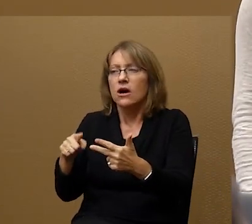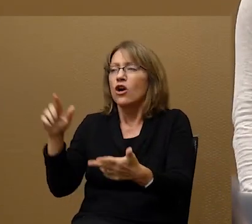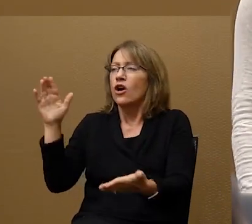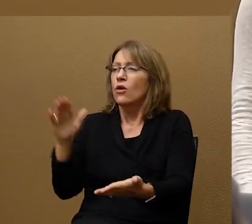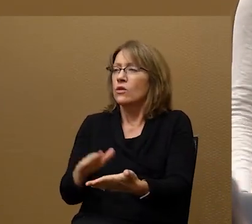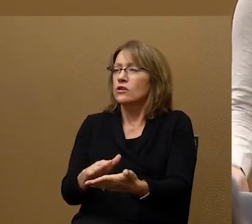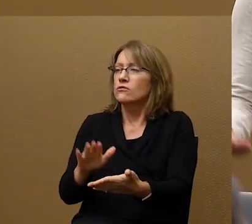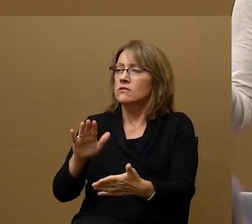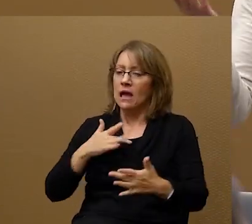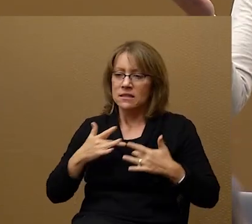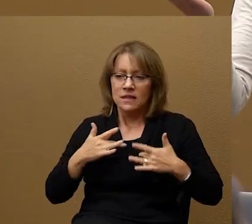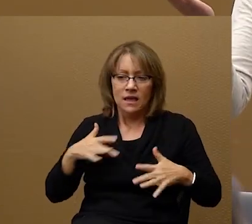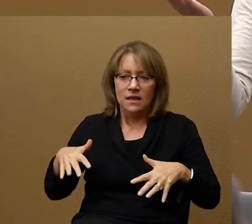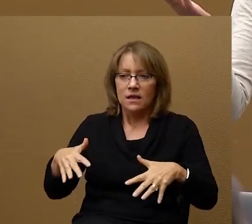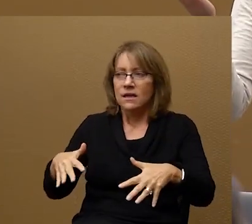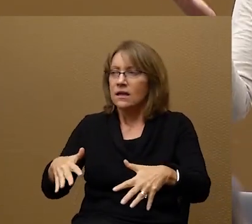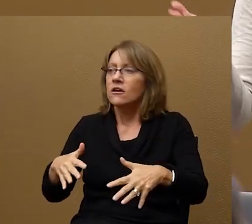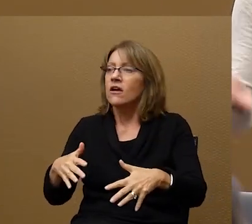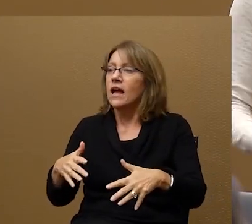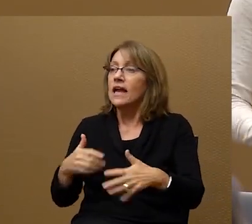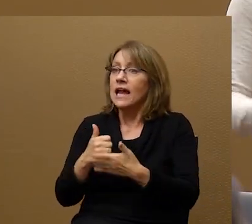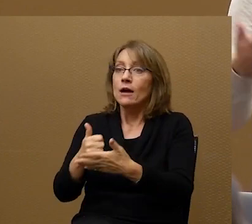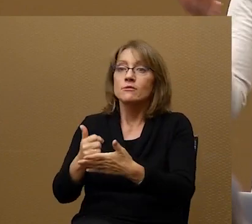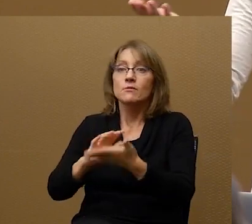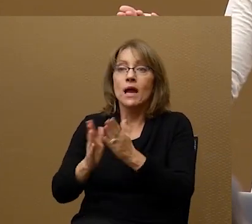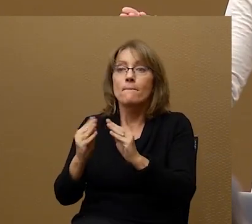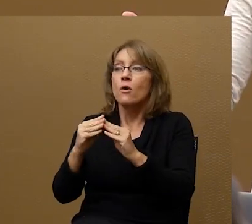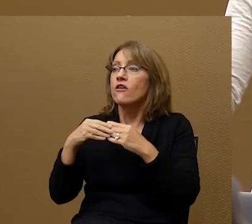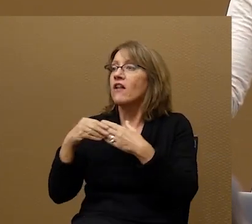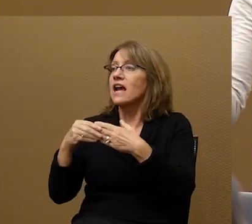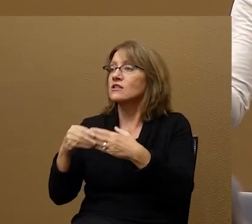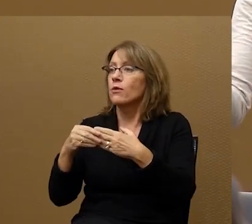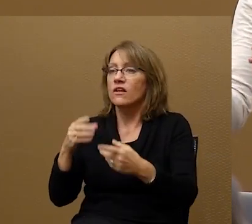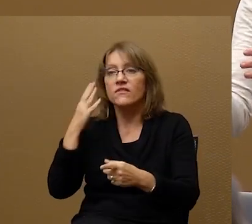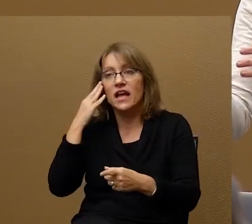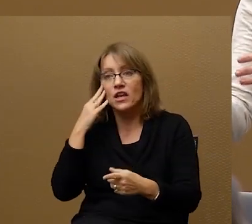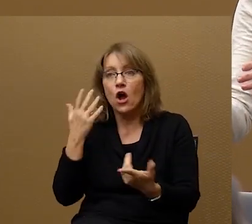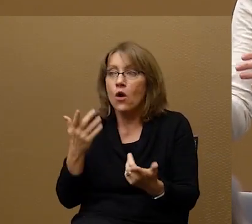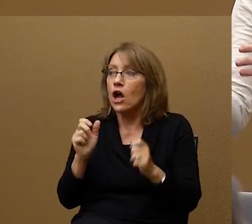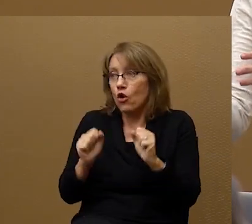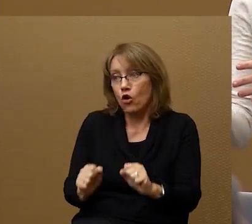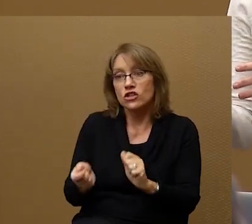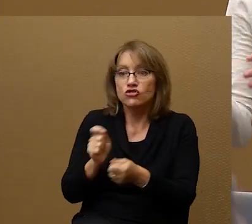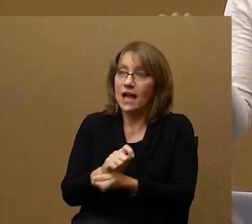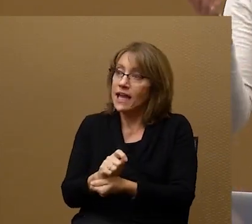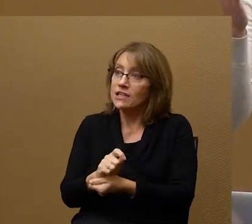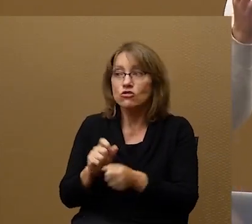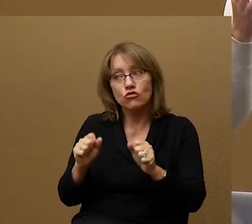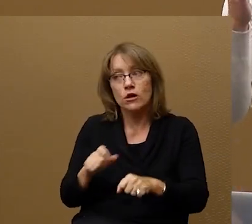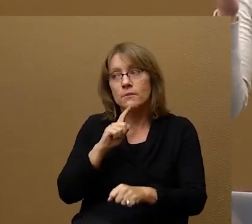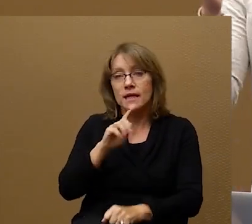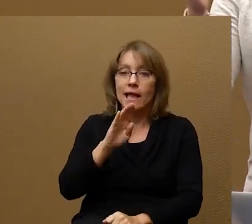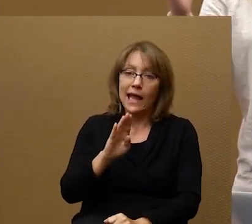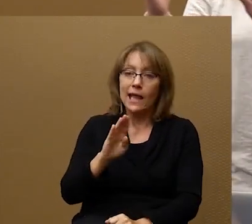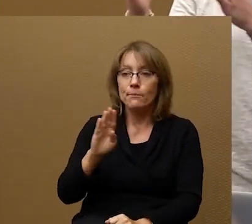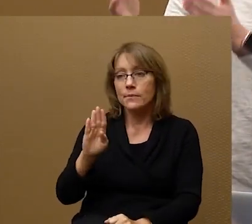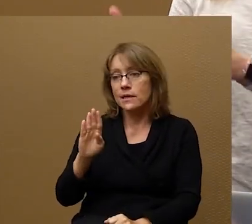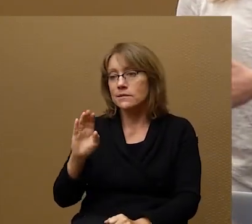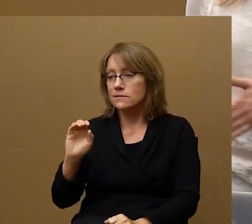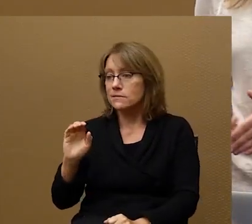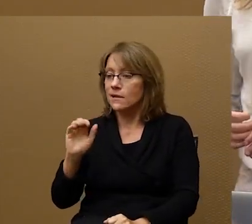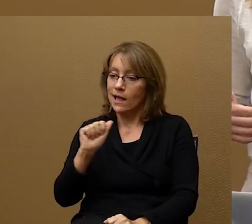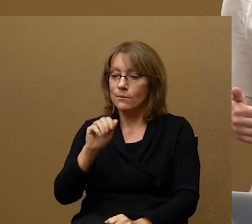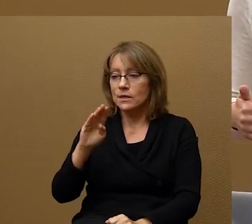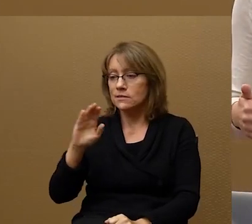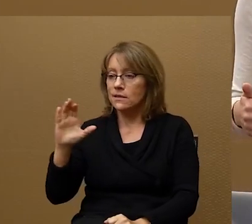anxiety. And it also helps them be more flexible, because if they know it's a ABCD day, then they know, okay,